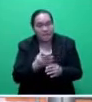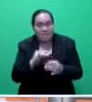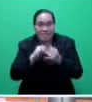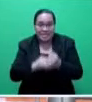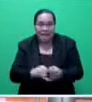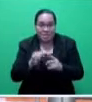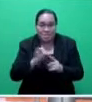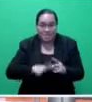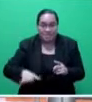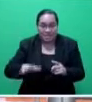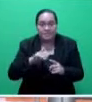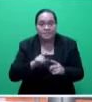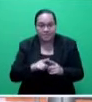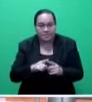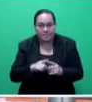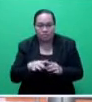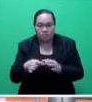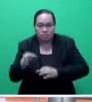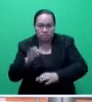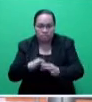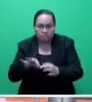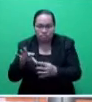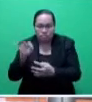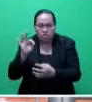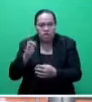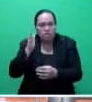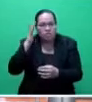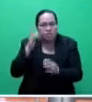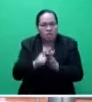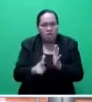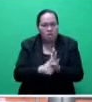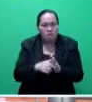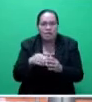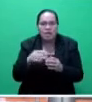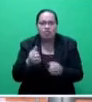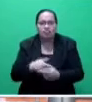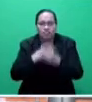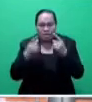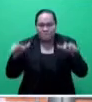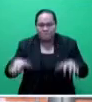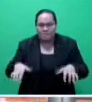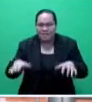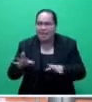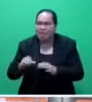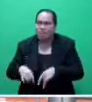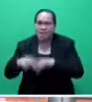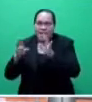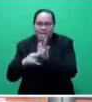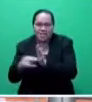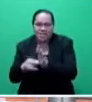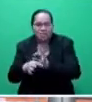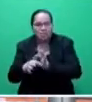replaced, together the Dean appointed by the Attorney General of the School or Faculty of Law of University in Great Britain, Australia, and New Zealand to be replaced